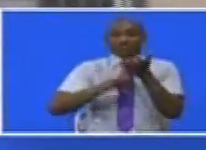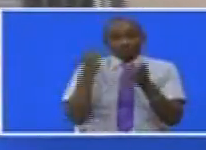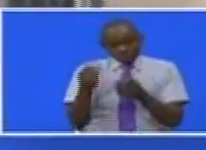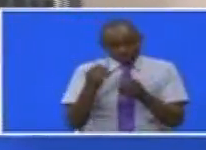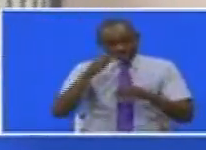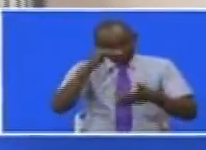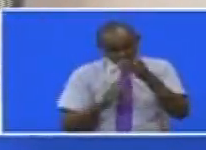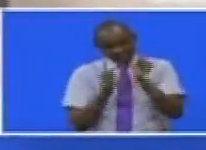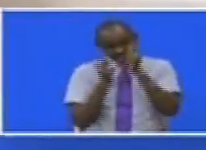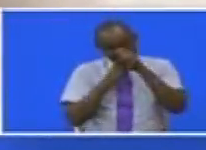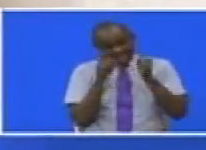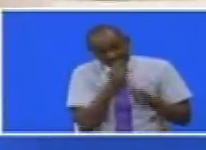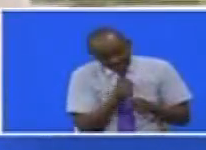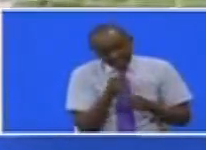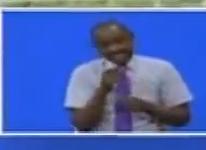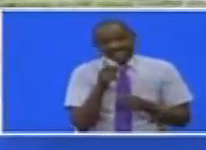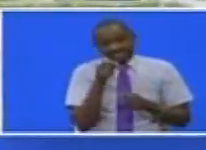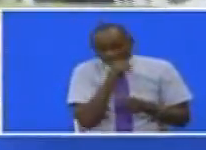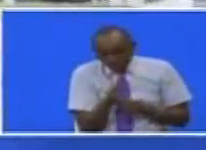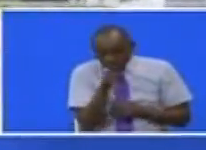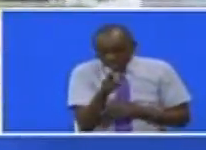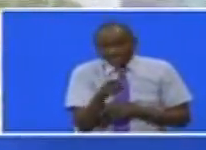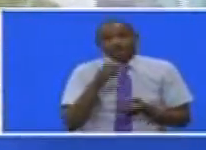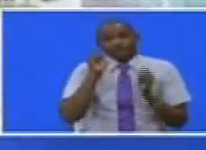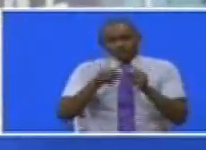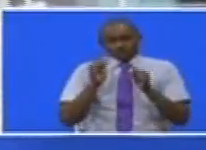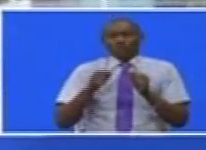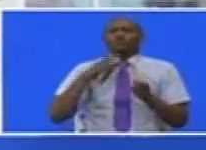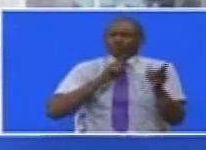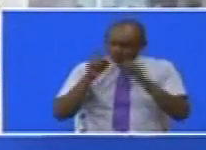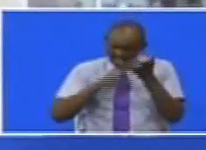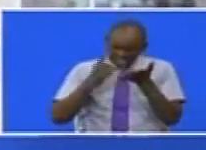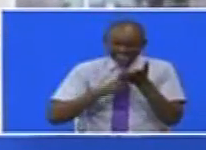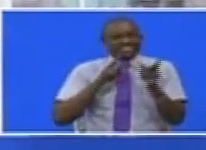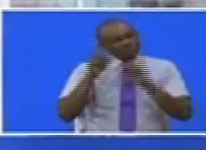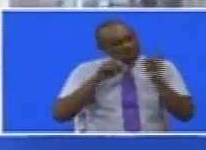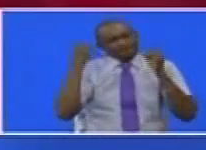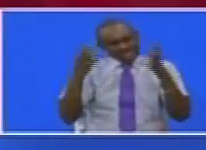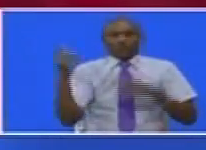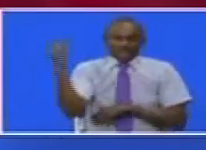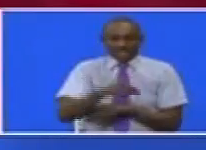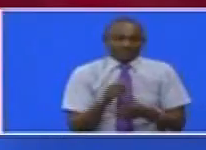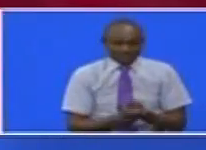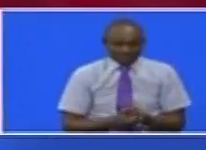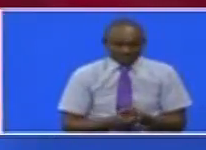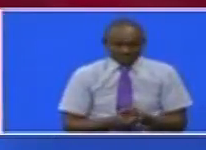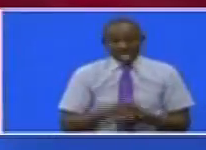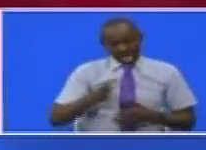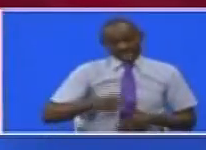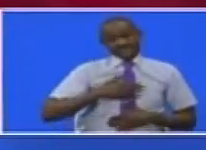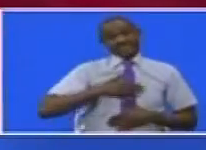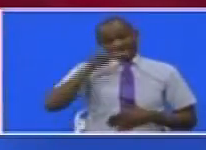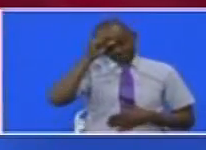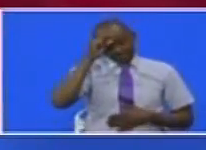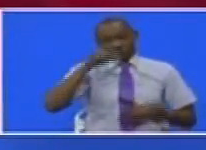under 16 years, a move that it hopes will translate into higher tourist numbers for the country. And as a government, we continue